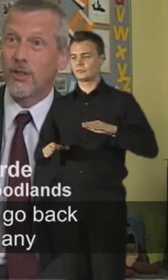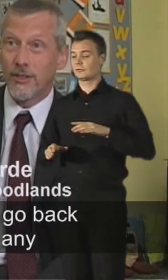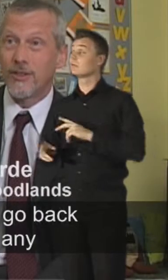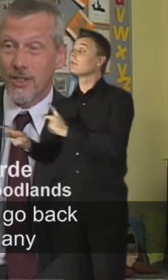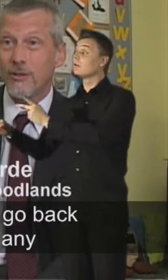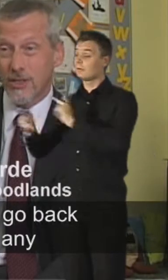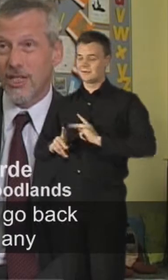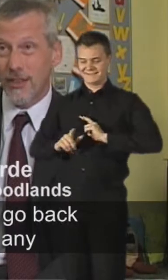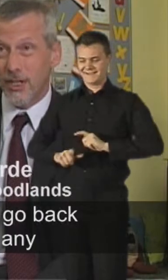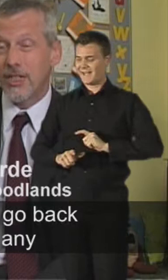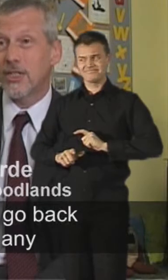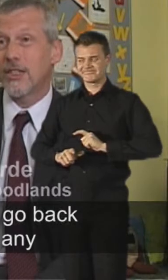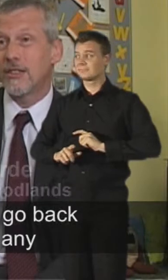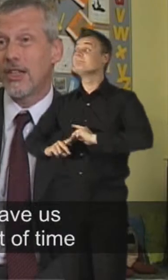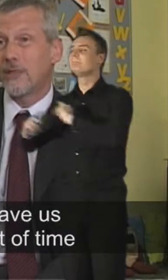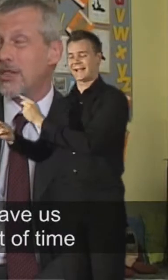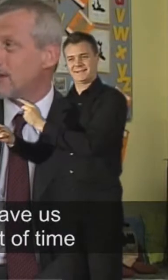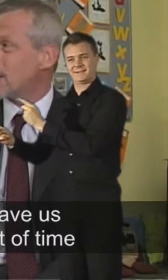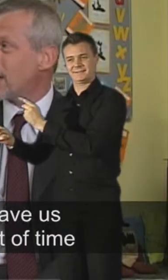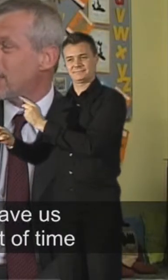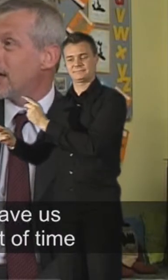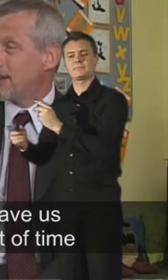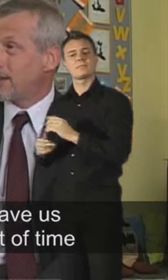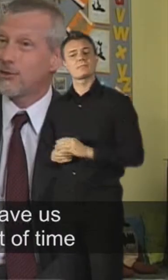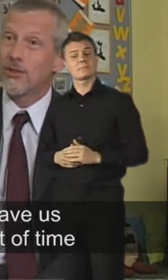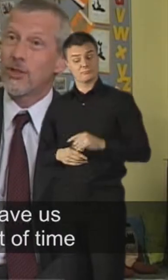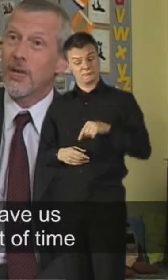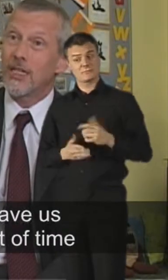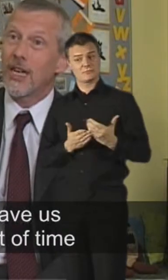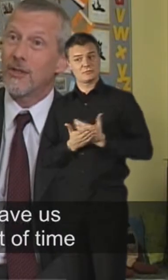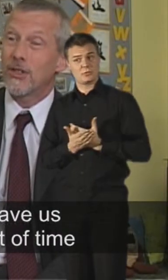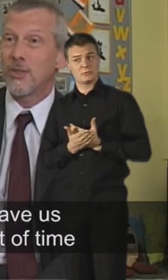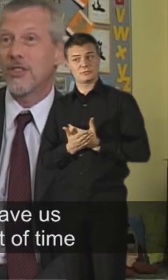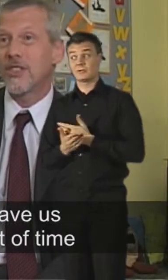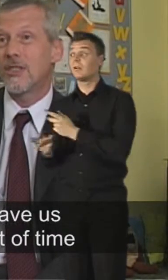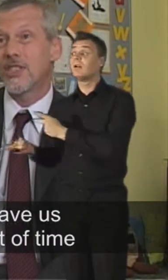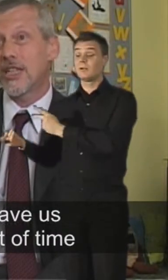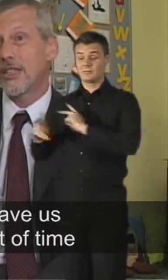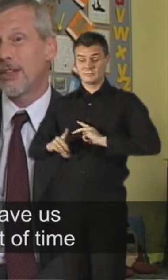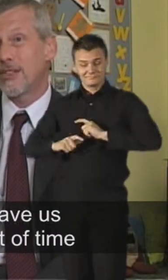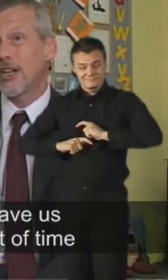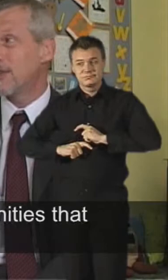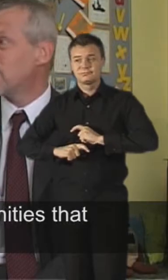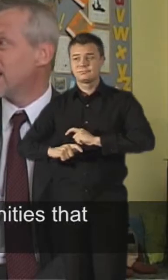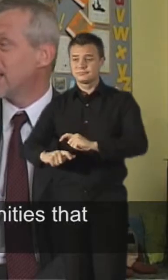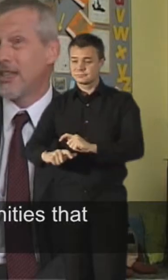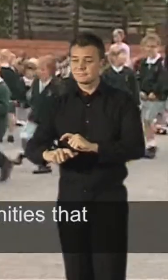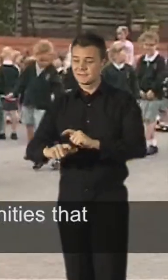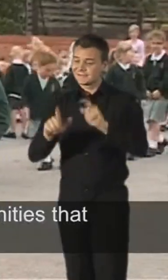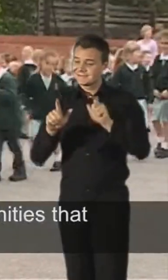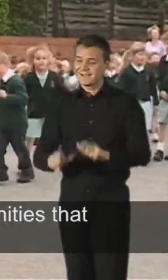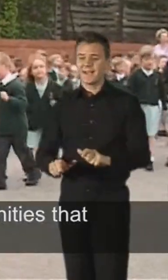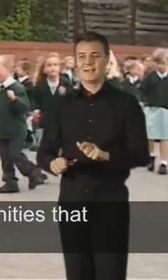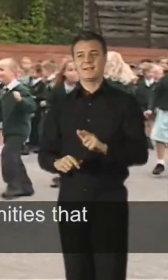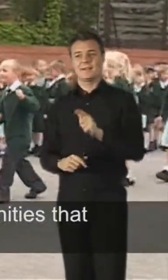back to Woodlands. They couldn't stay for any period of time. No. And this resource base gave us an opportunity to extend the amount of time they spent